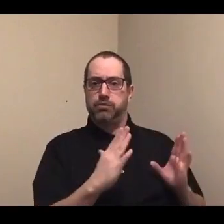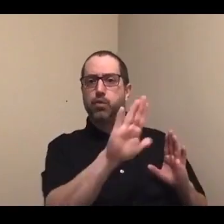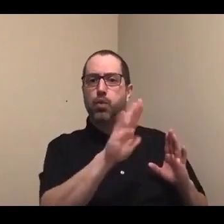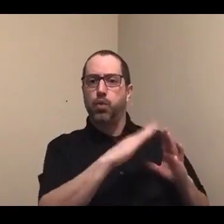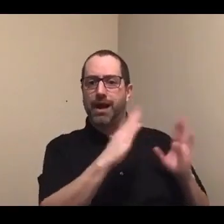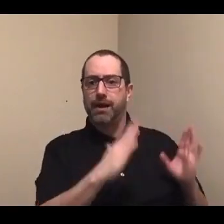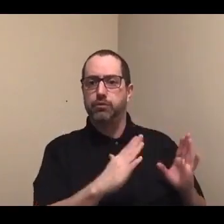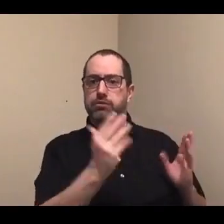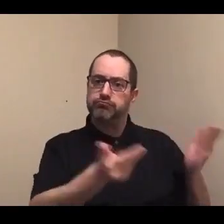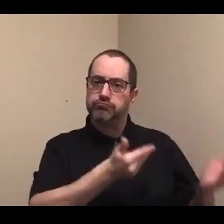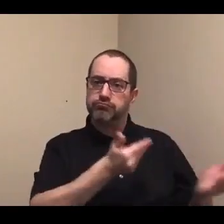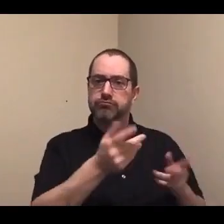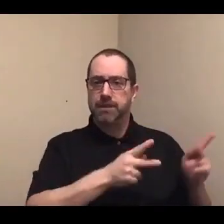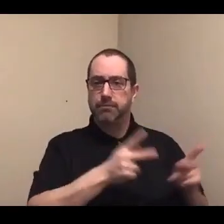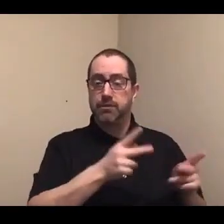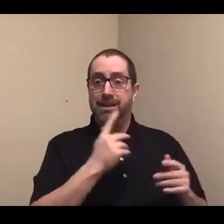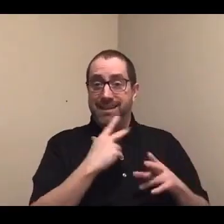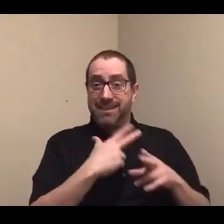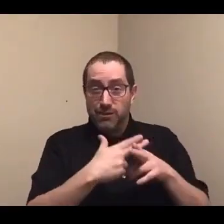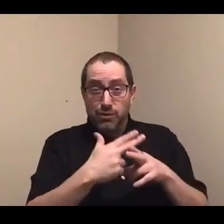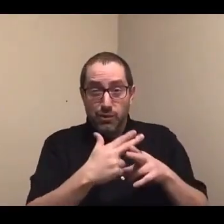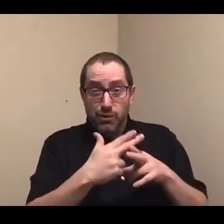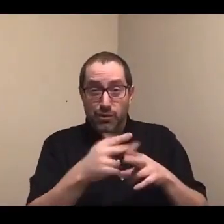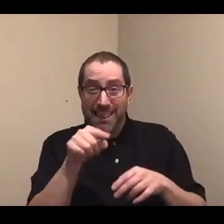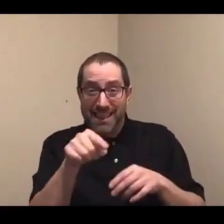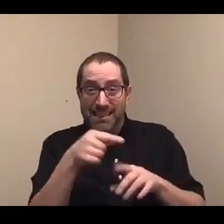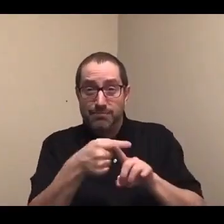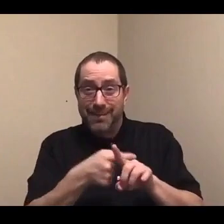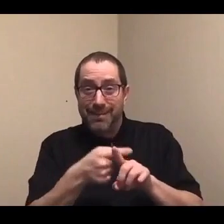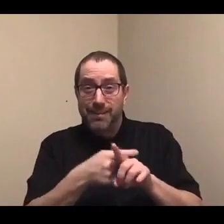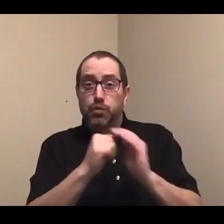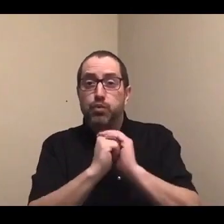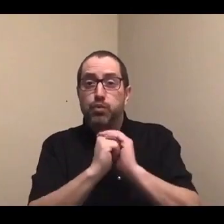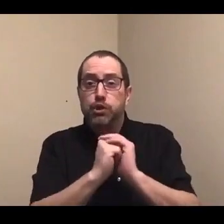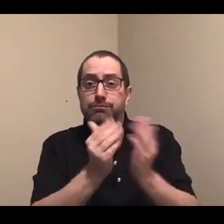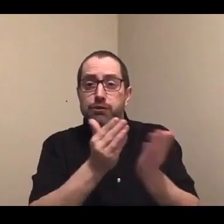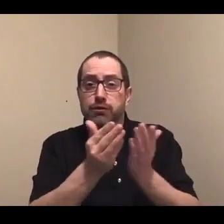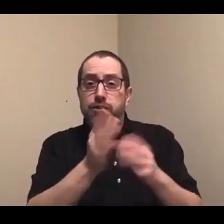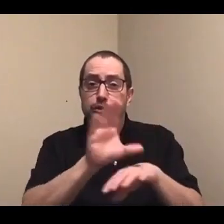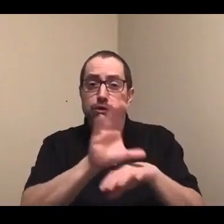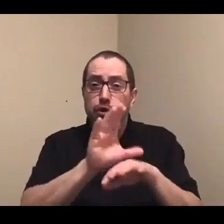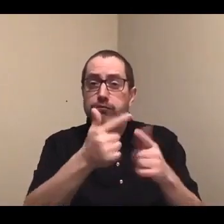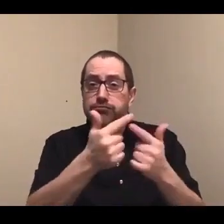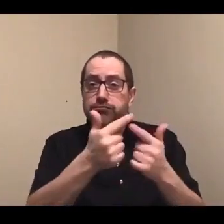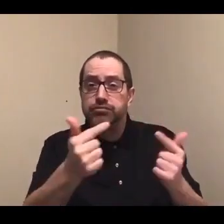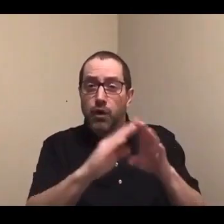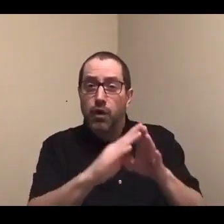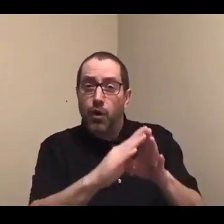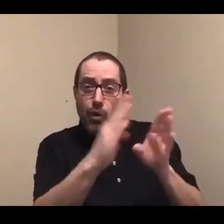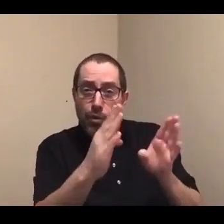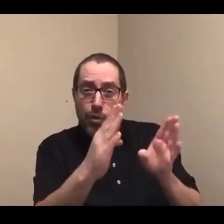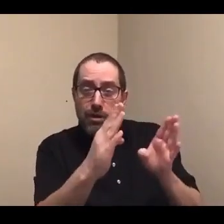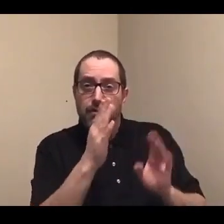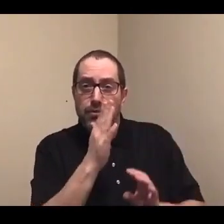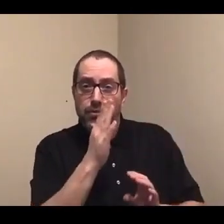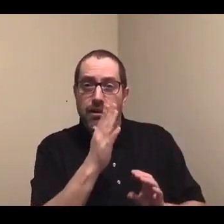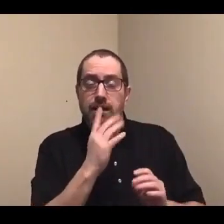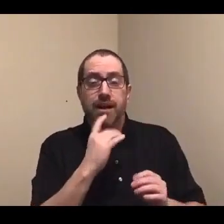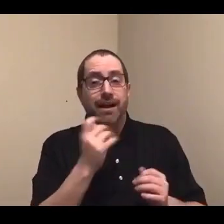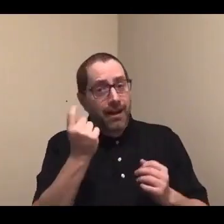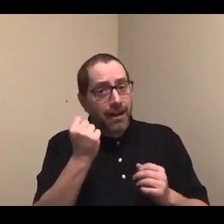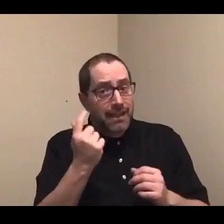the worship services for later on this month. In saying that, it's always that fine balance that we're trying to do. We've also